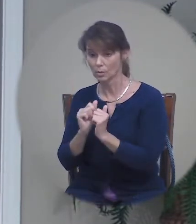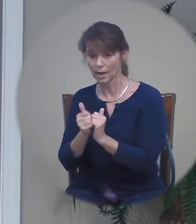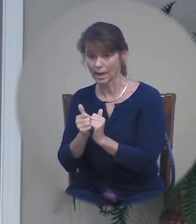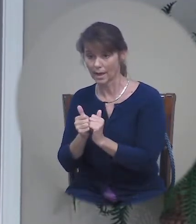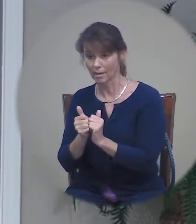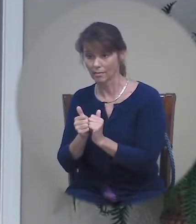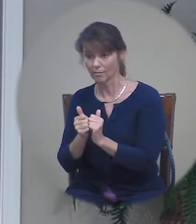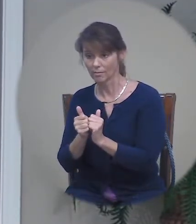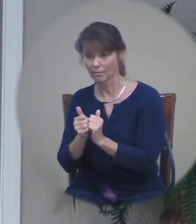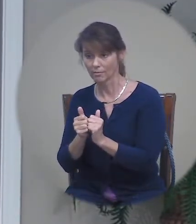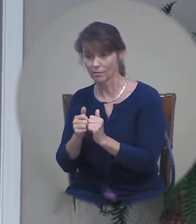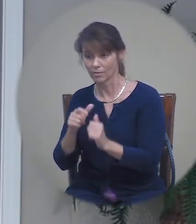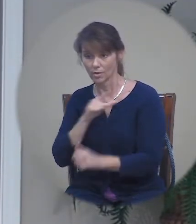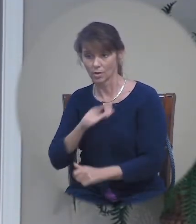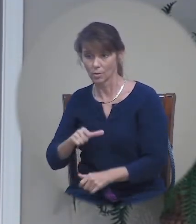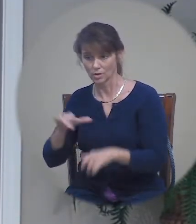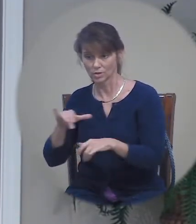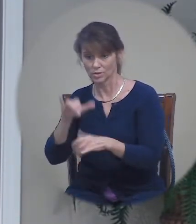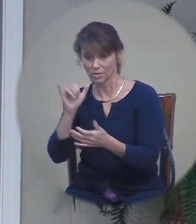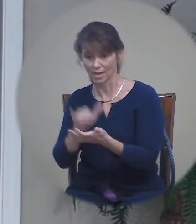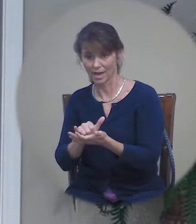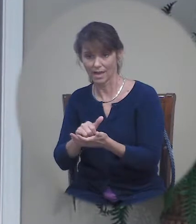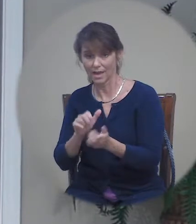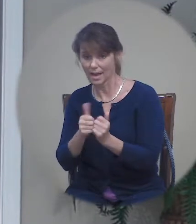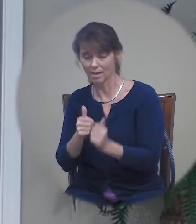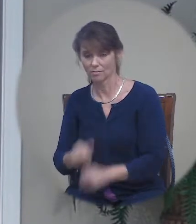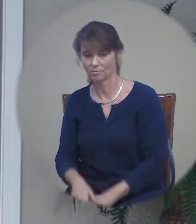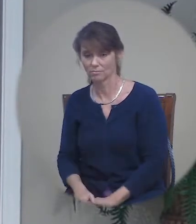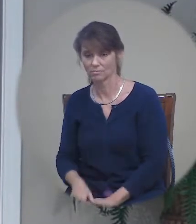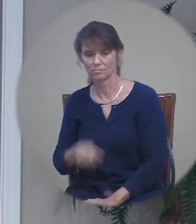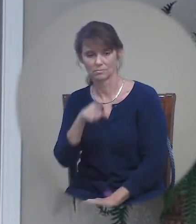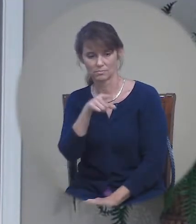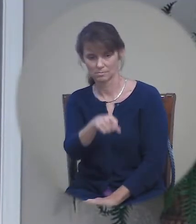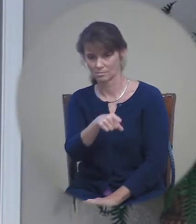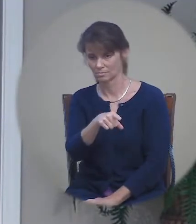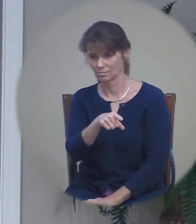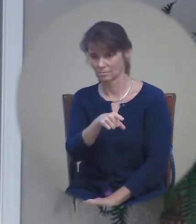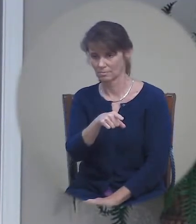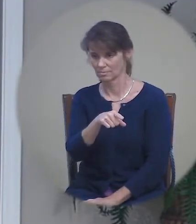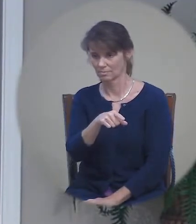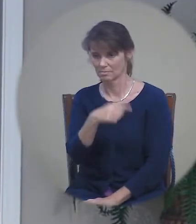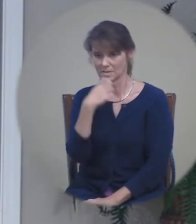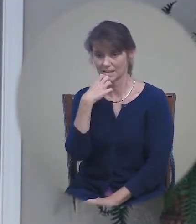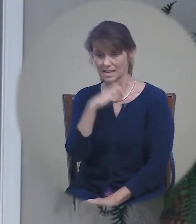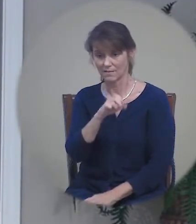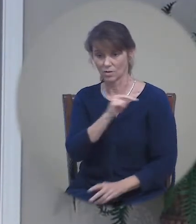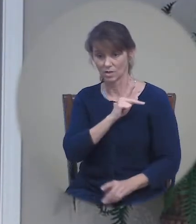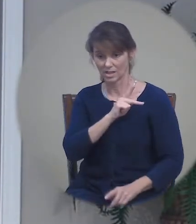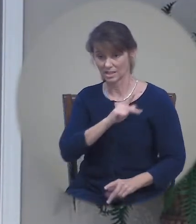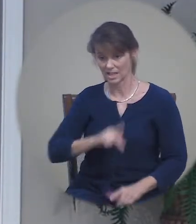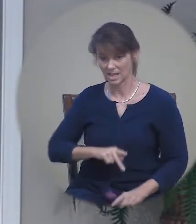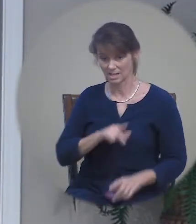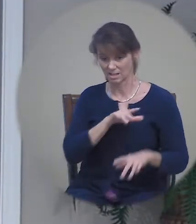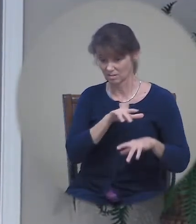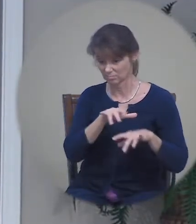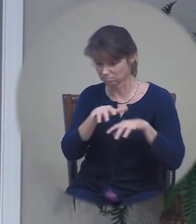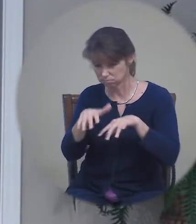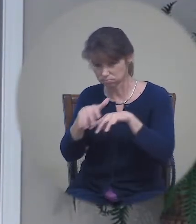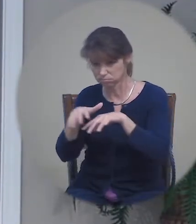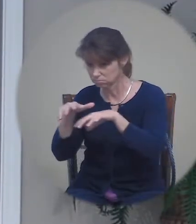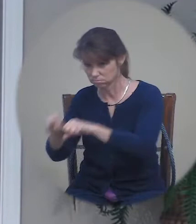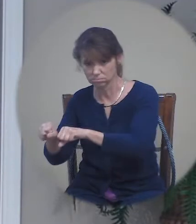How does he make this come true so Sennacherib and his army doesn't besiege Jerusalem? What does he do?